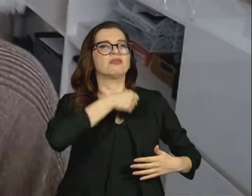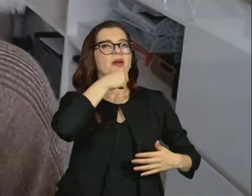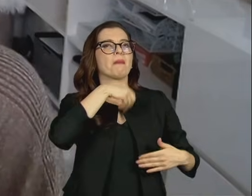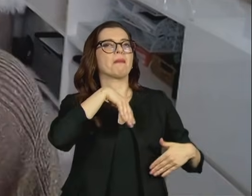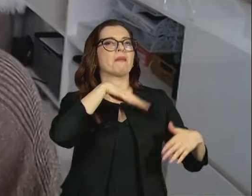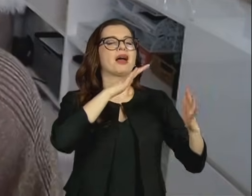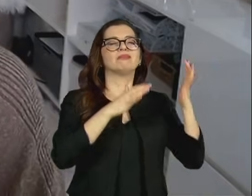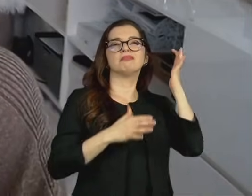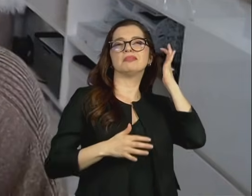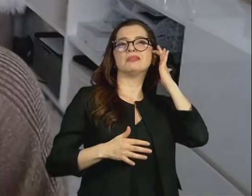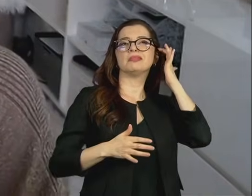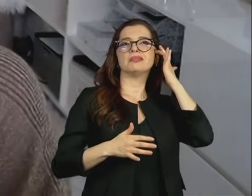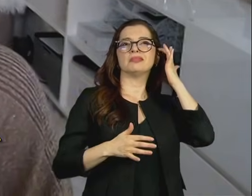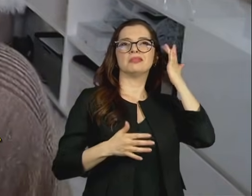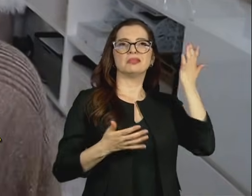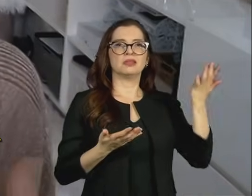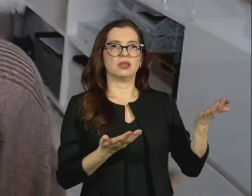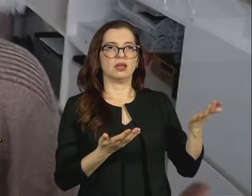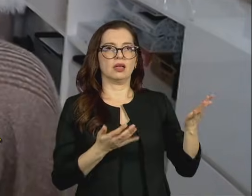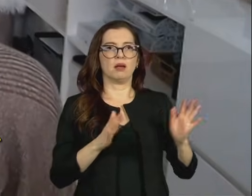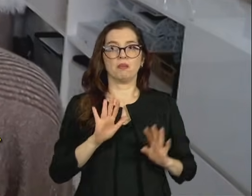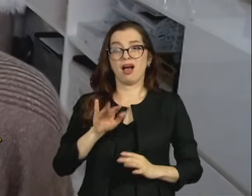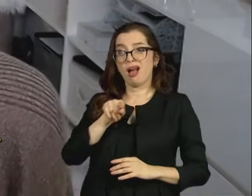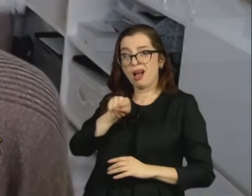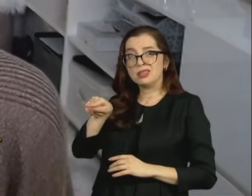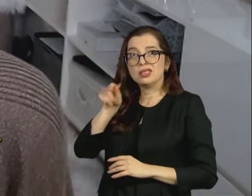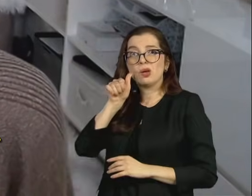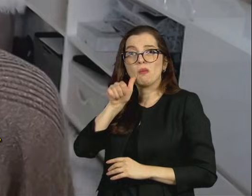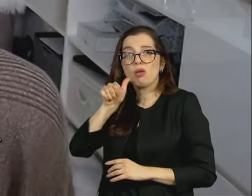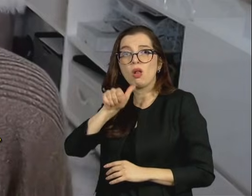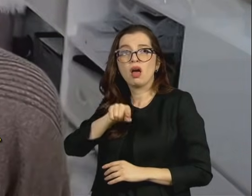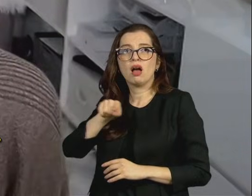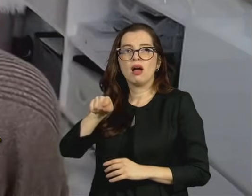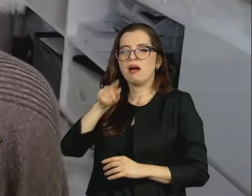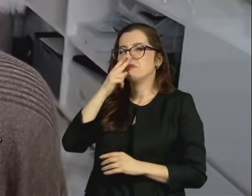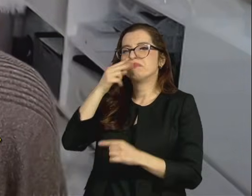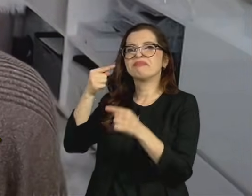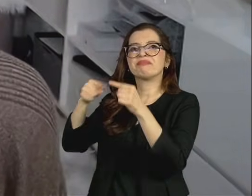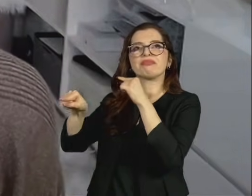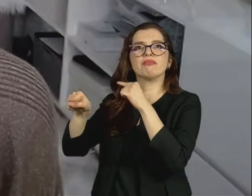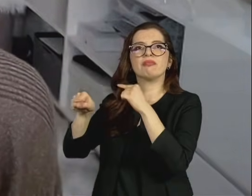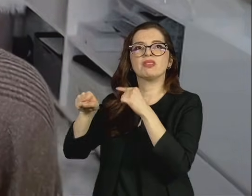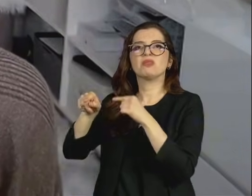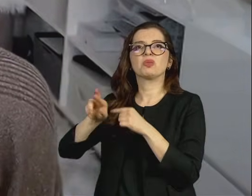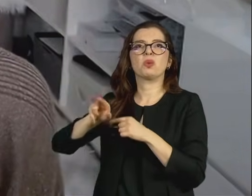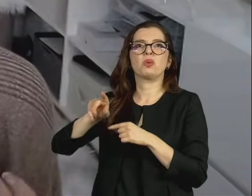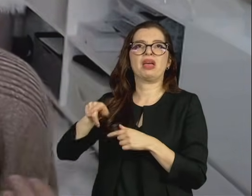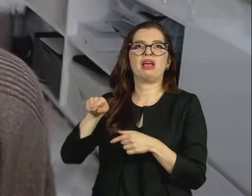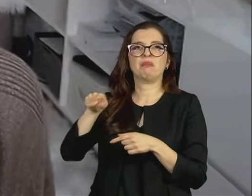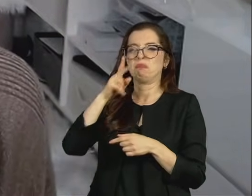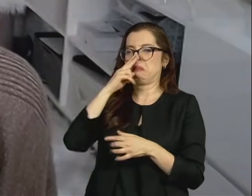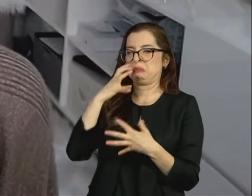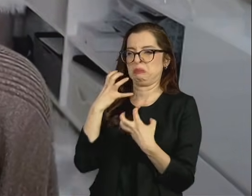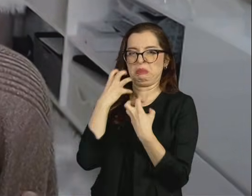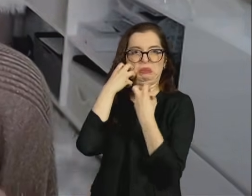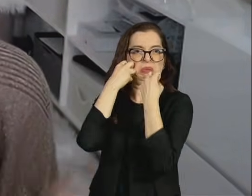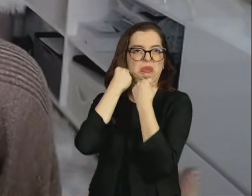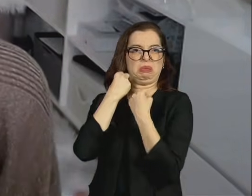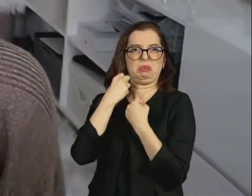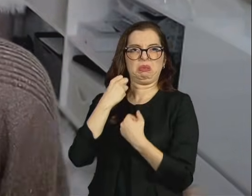the more precious you become. And for women, for whatever reason, that does not apply, but rather we are thought of